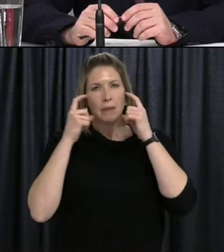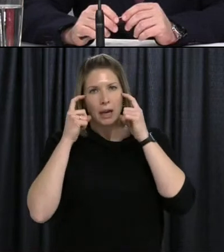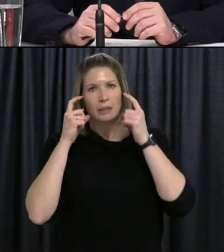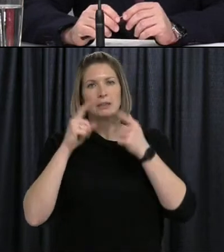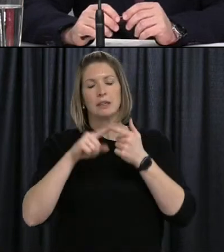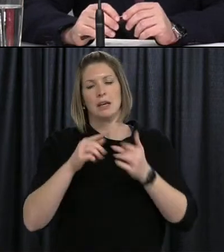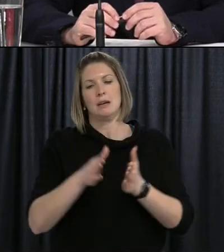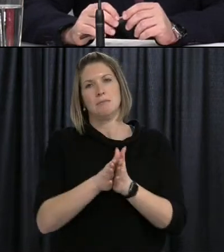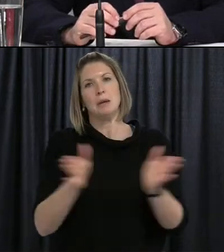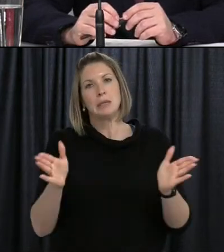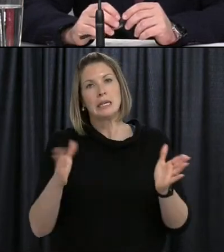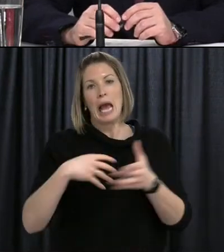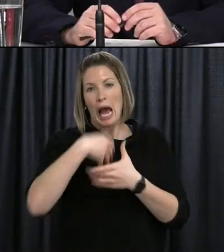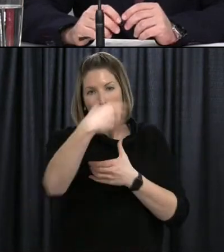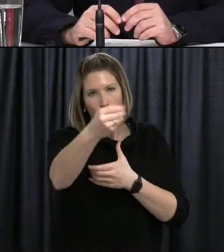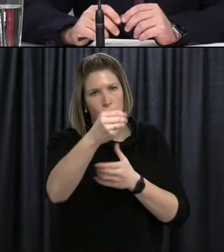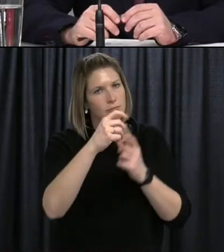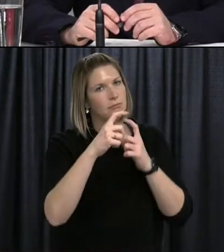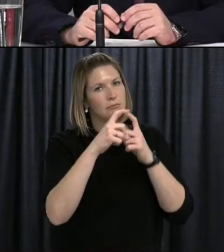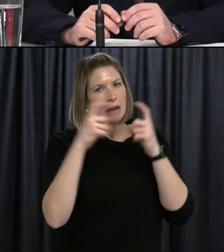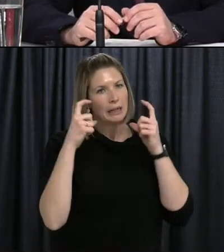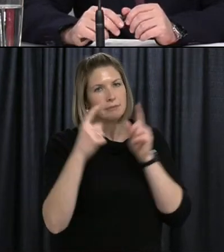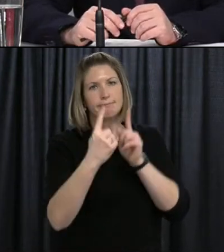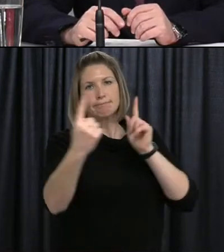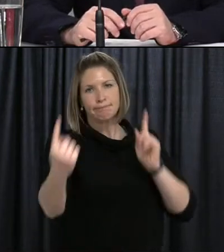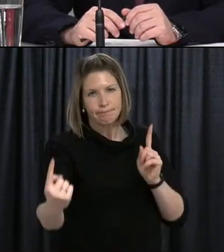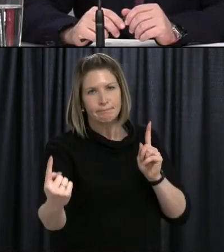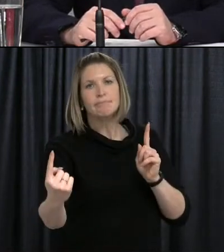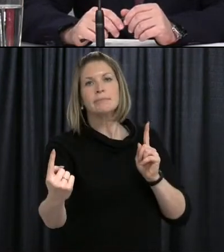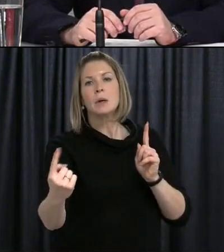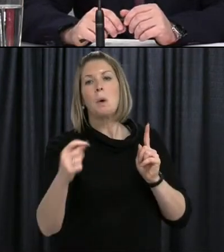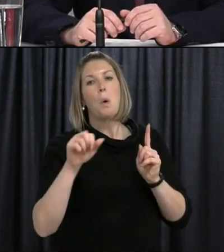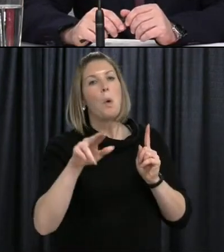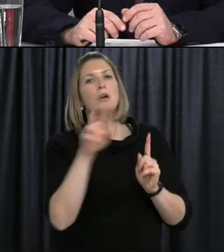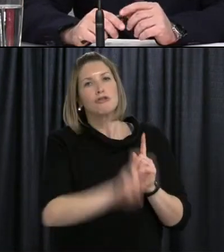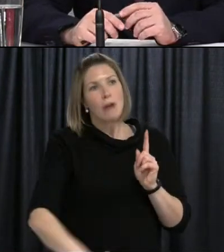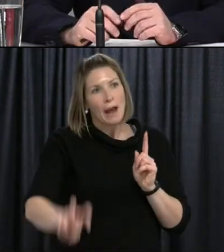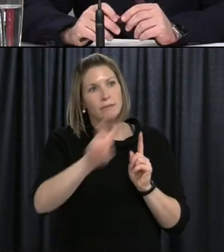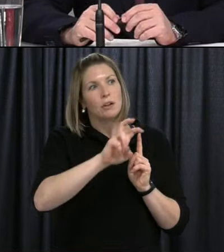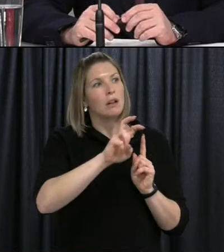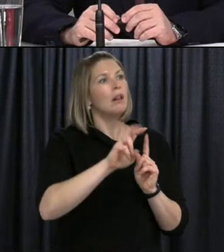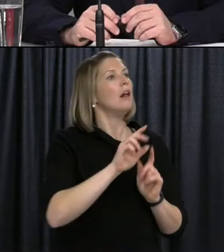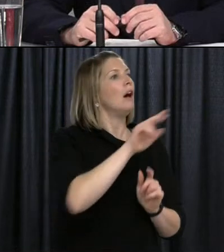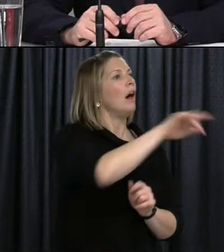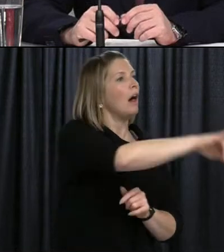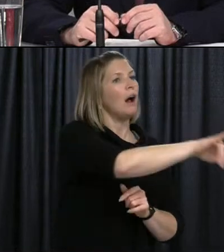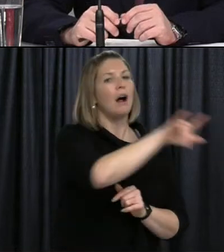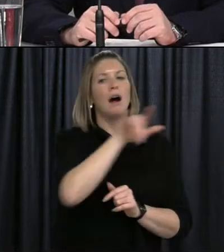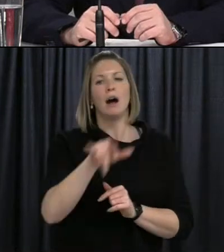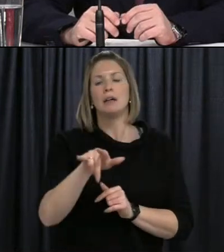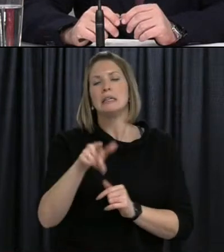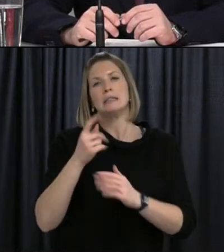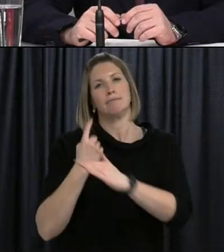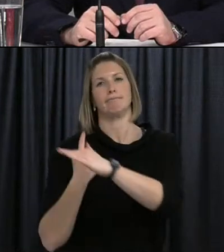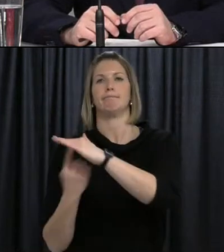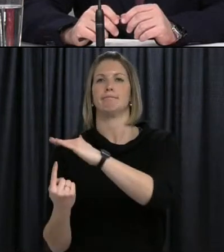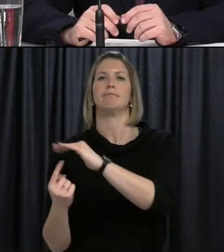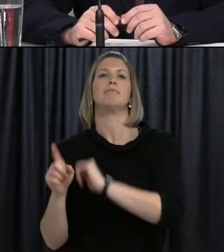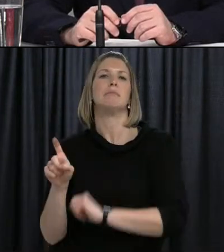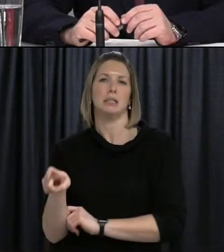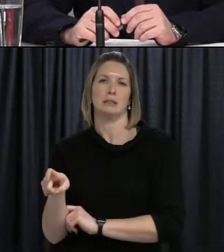spaces and self-isolate when returning from travel outside the province. The public health measures we have in place are